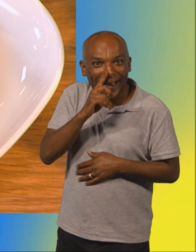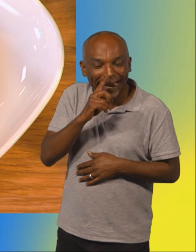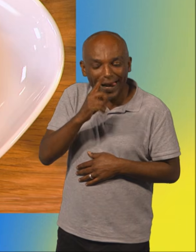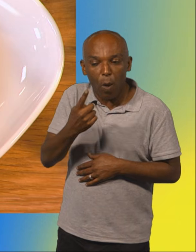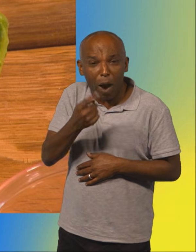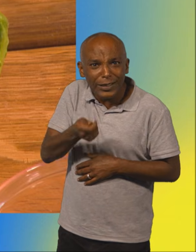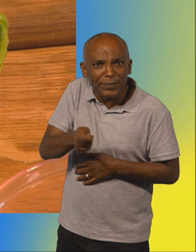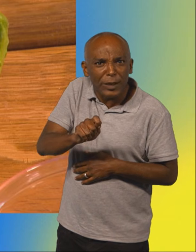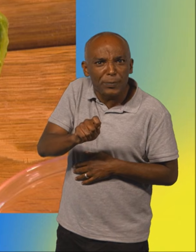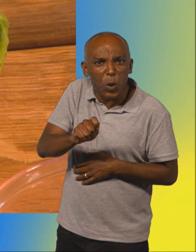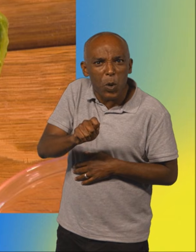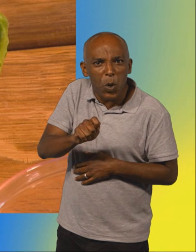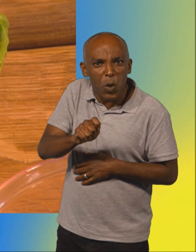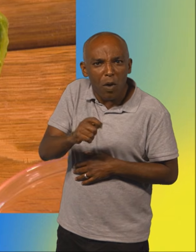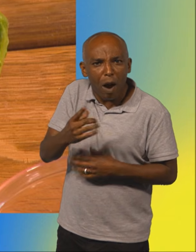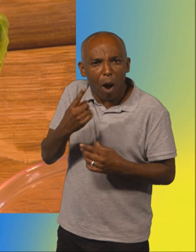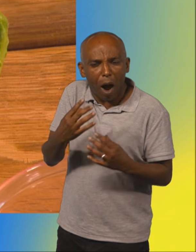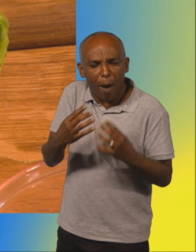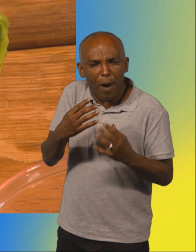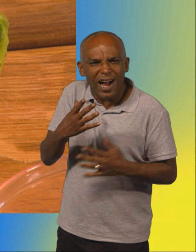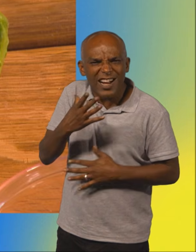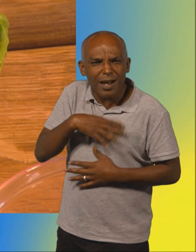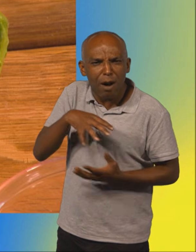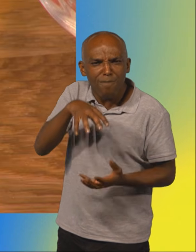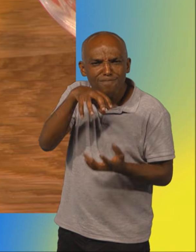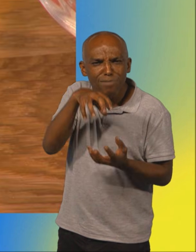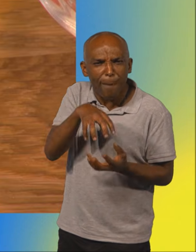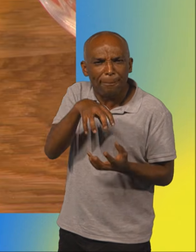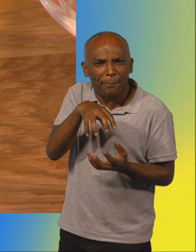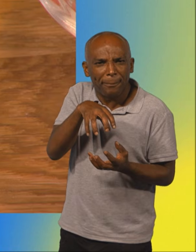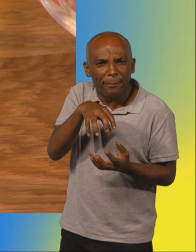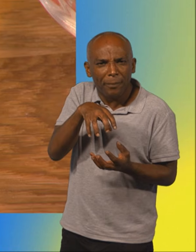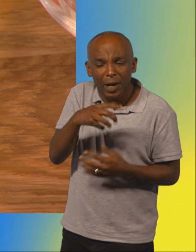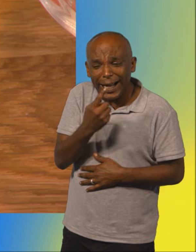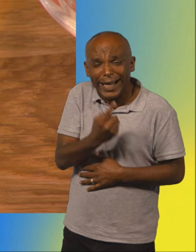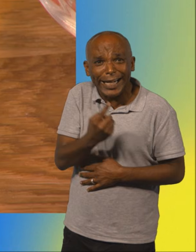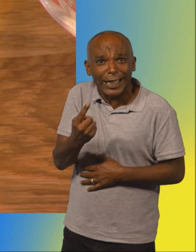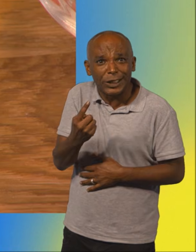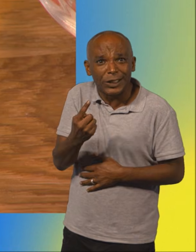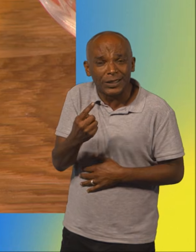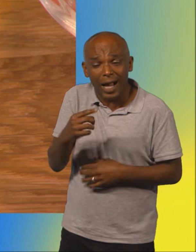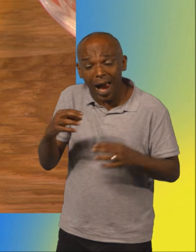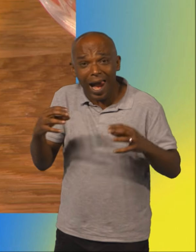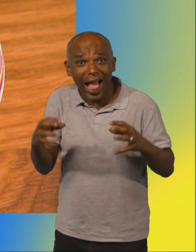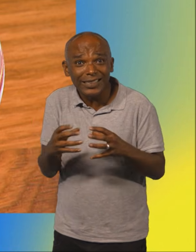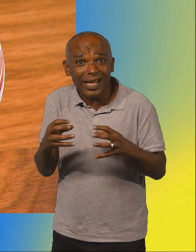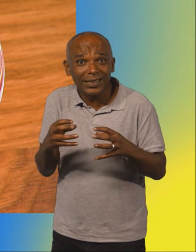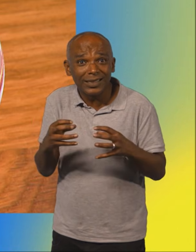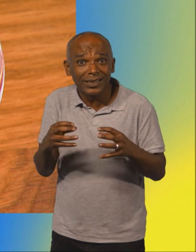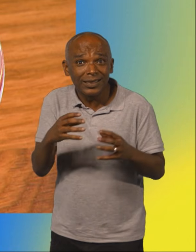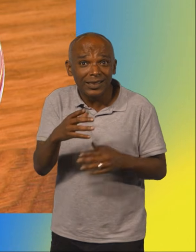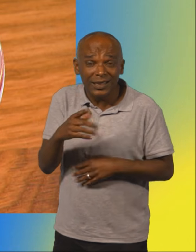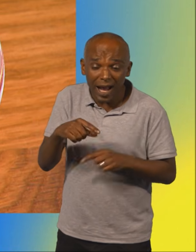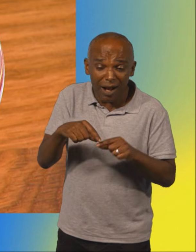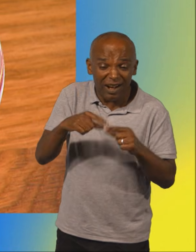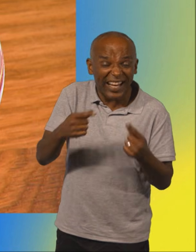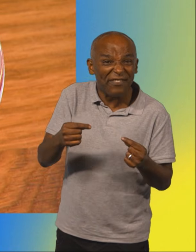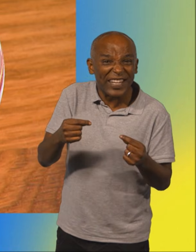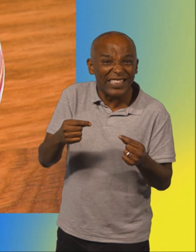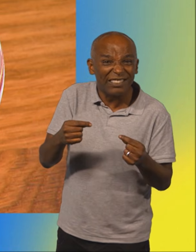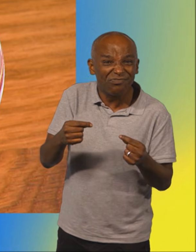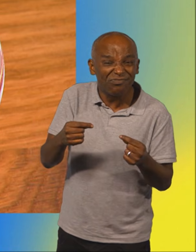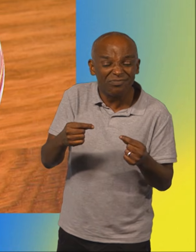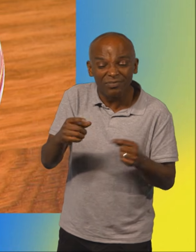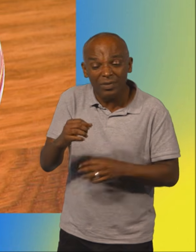each burger, lettuce, a couple of leaves, black olives 2 for decoration, and